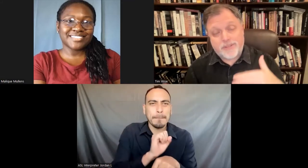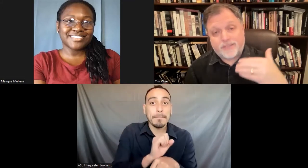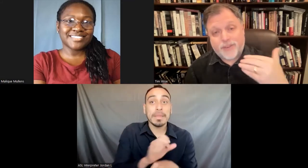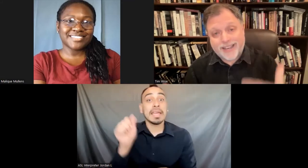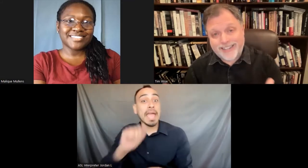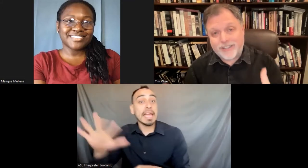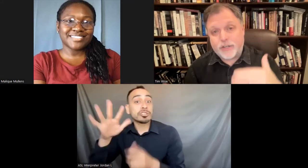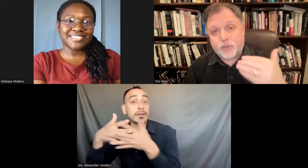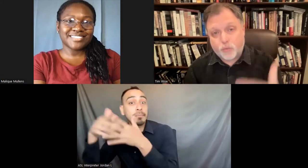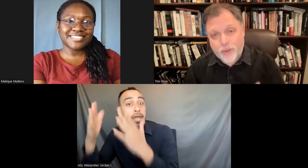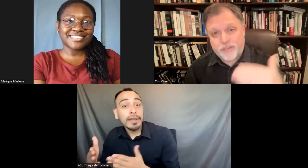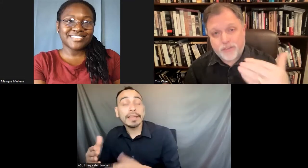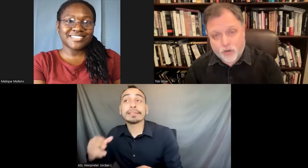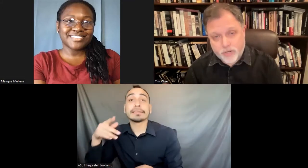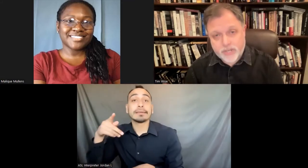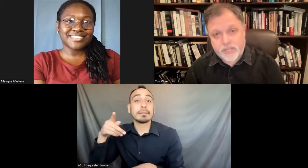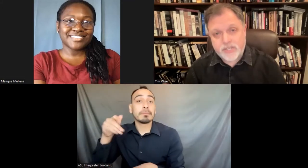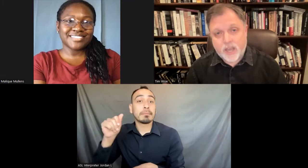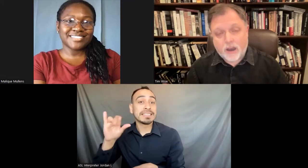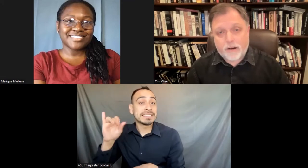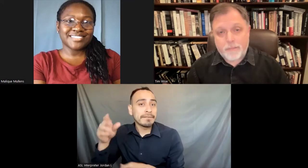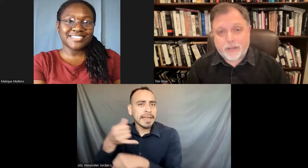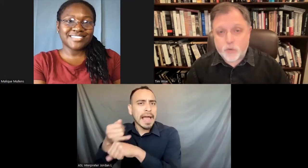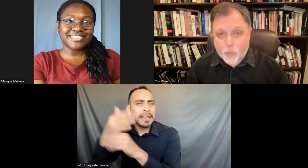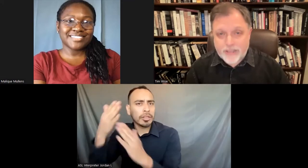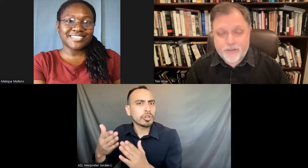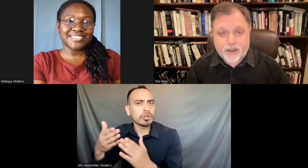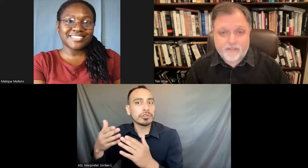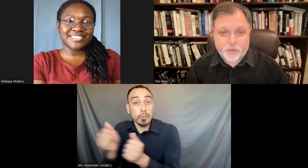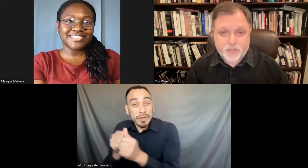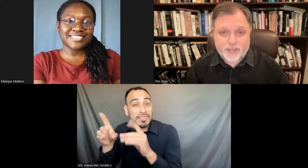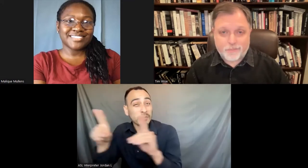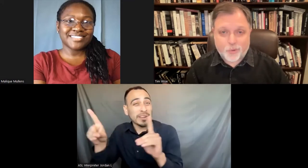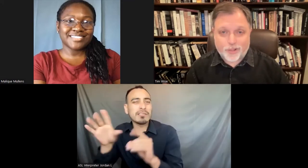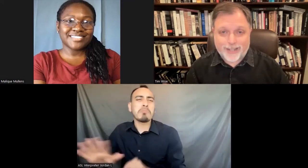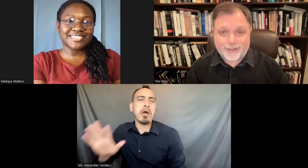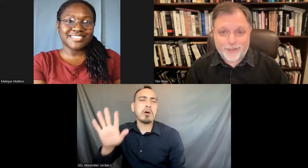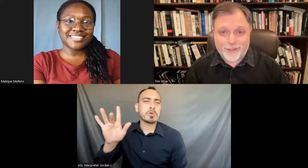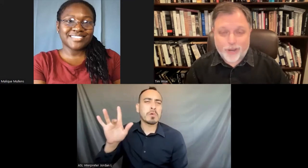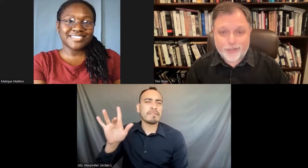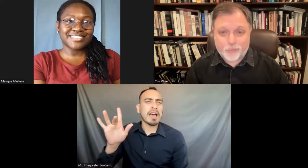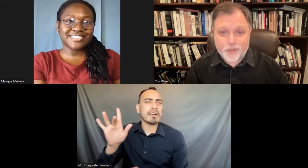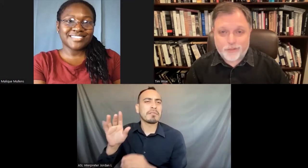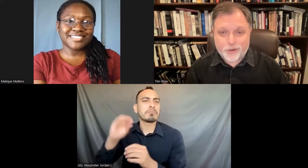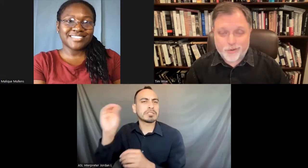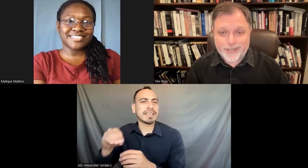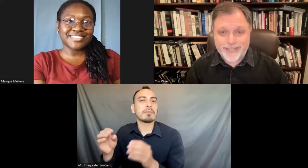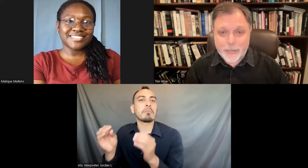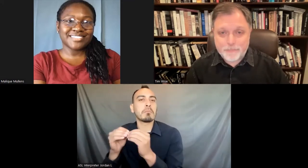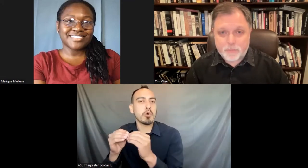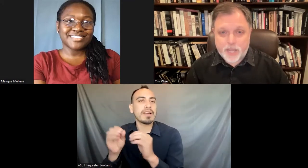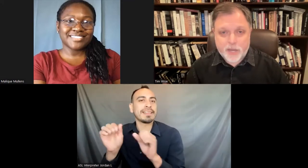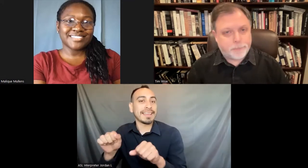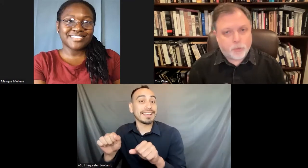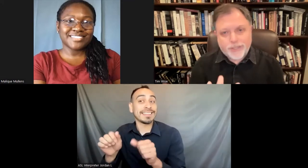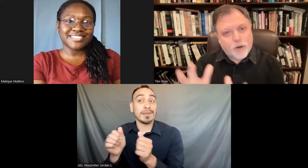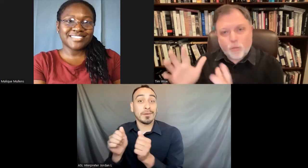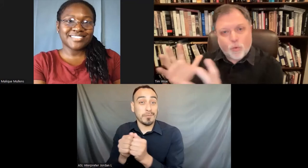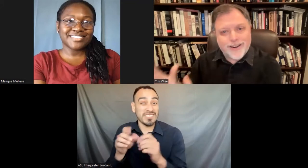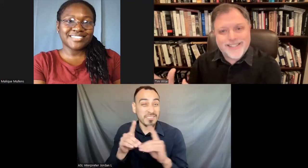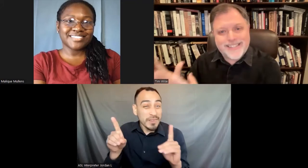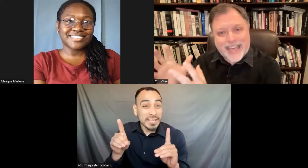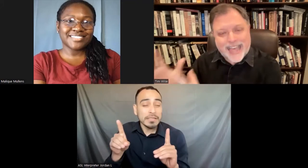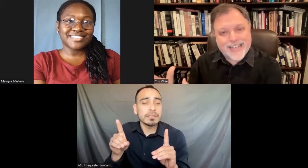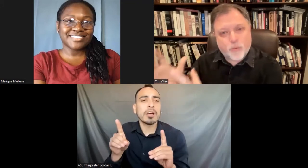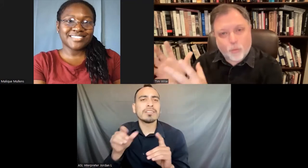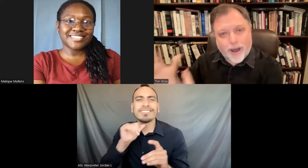Americans and Pacific Islanders with degrees are about 25% more likely than whites with degrees to be unemployed. They don't